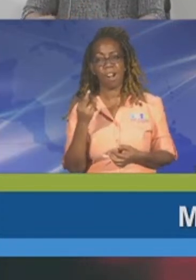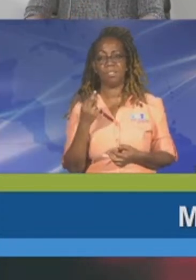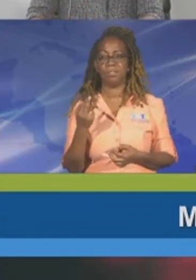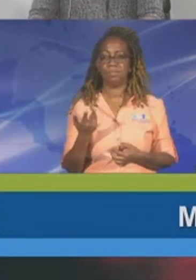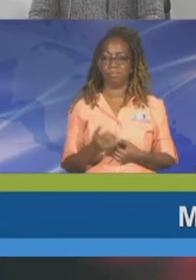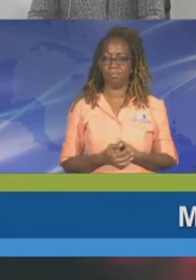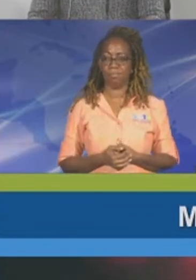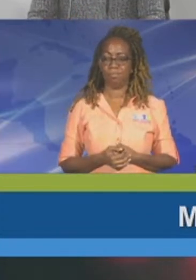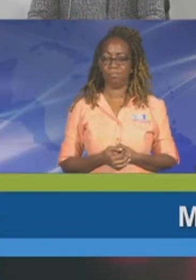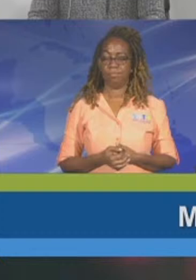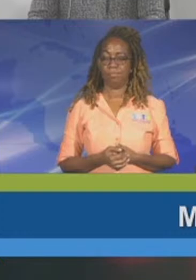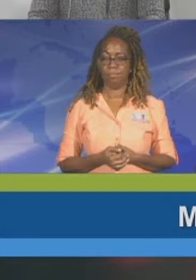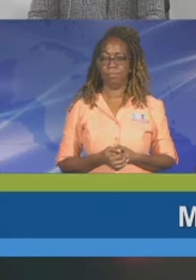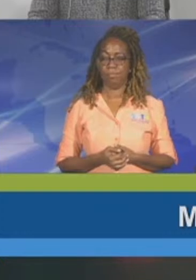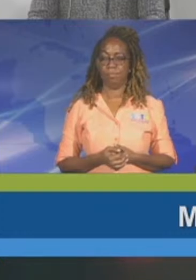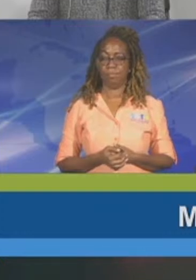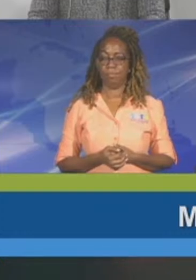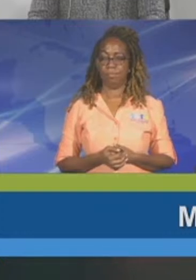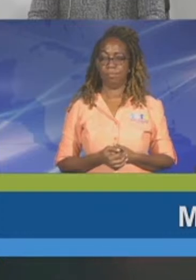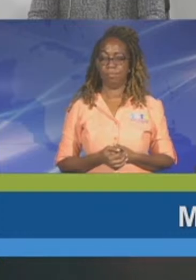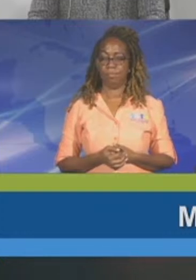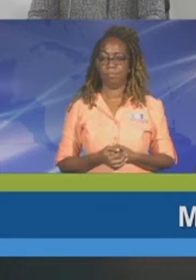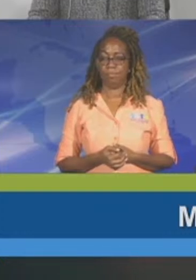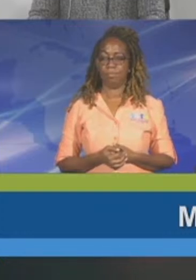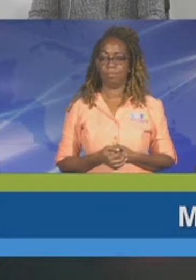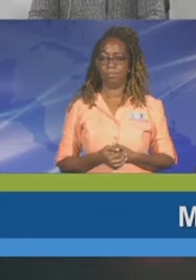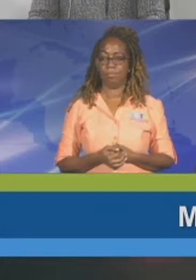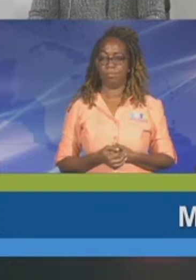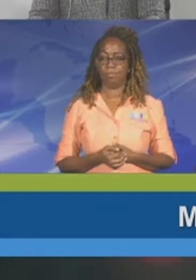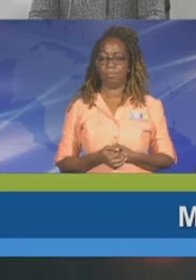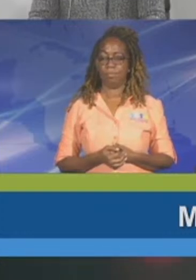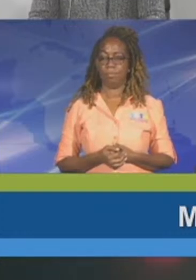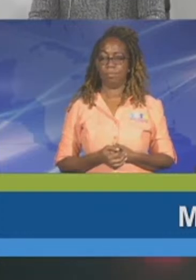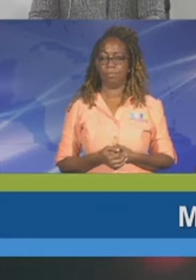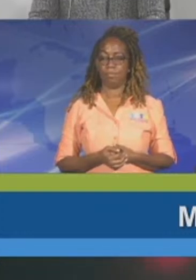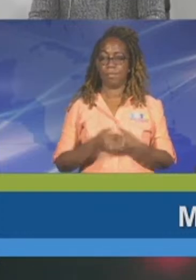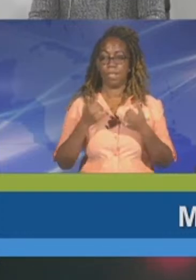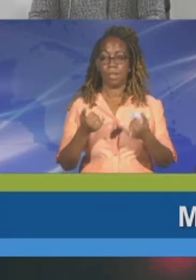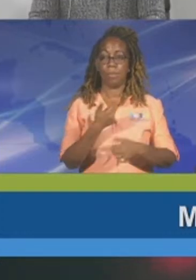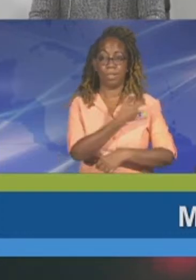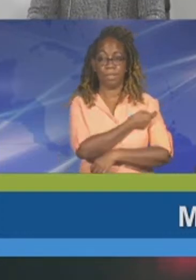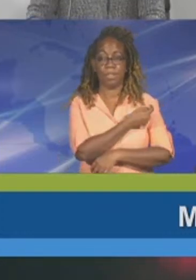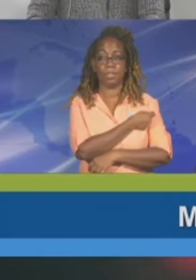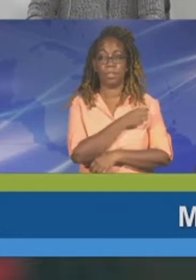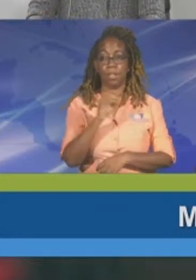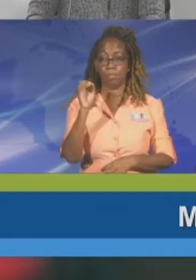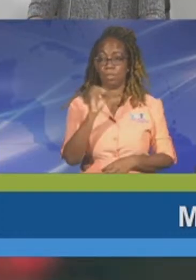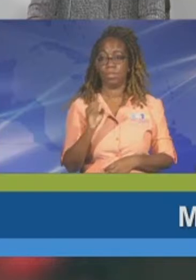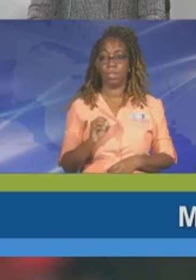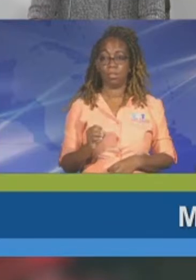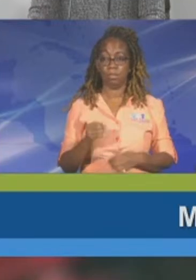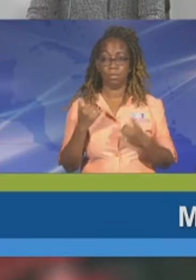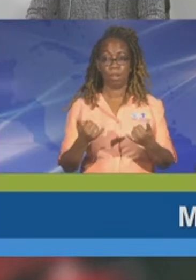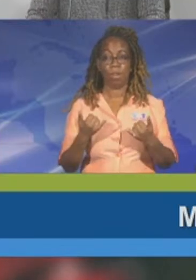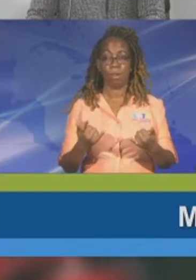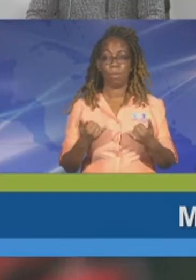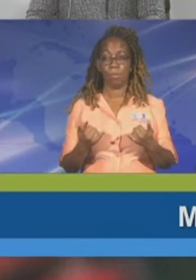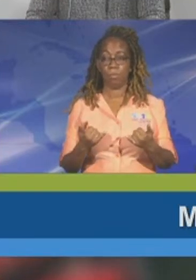members of the deceased. Our vaccination percentage uptake nationally is currently at